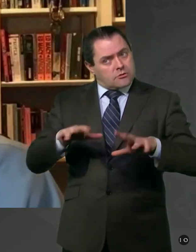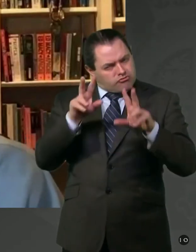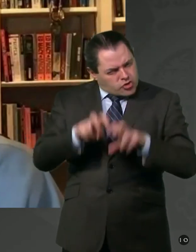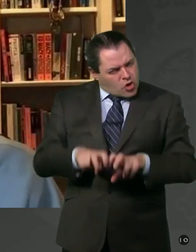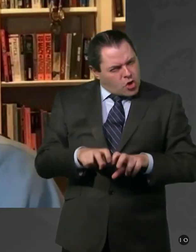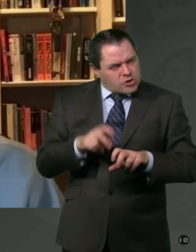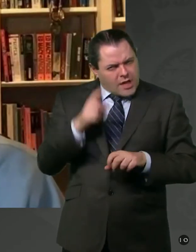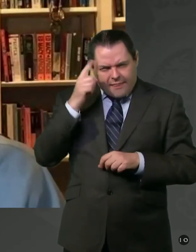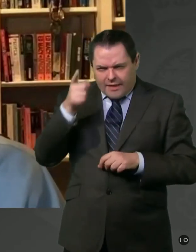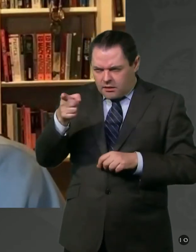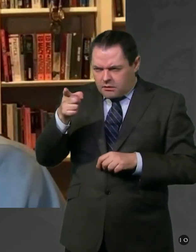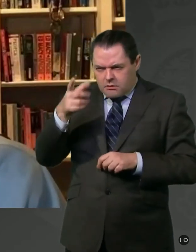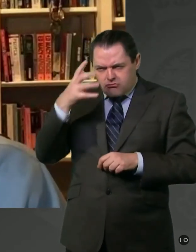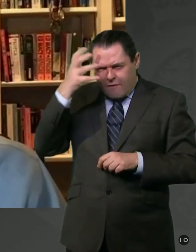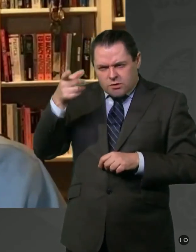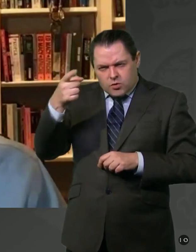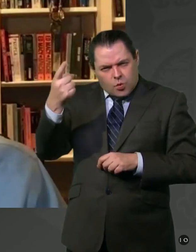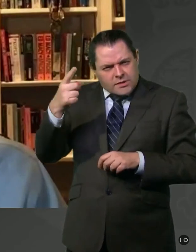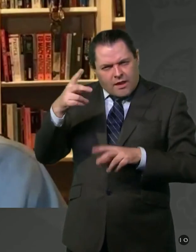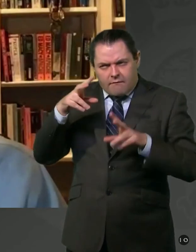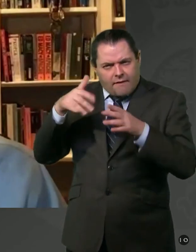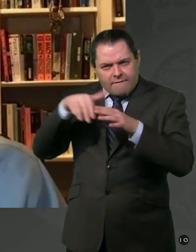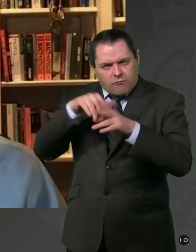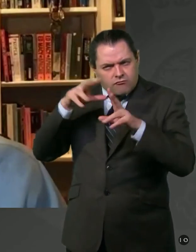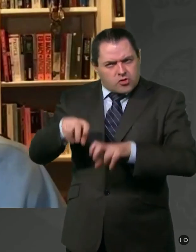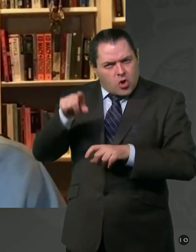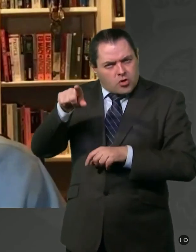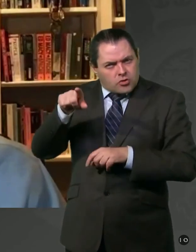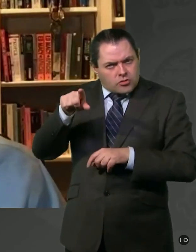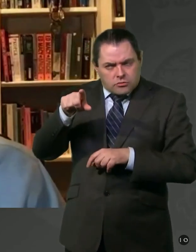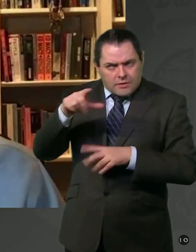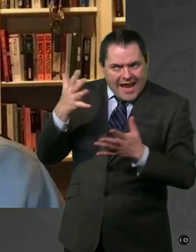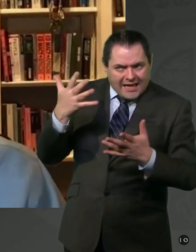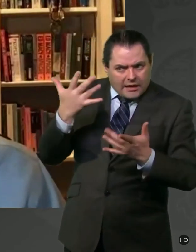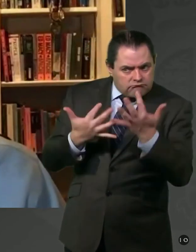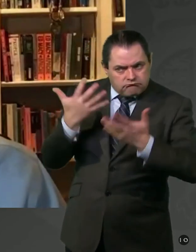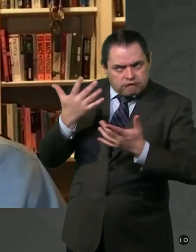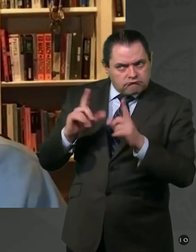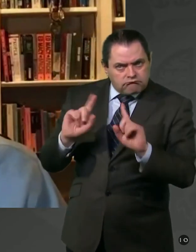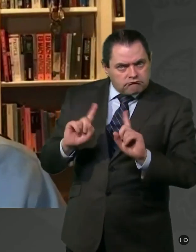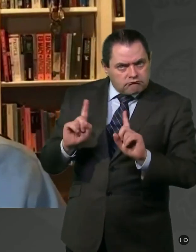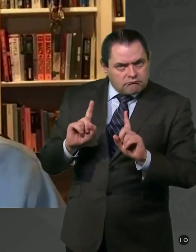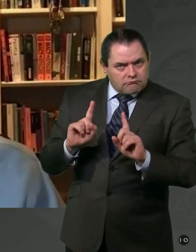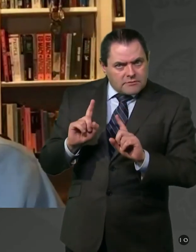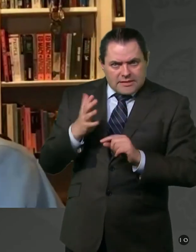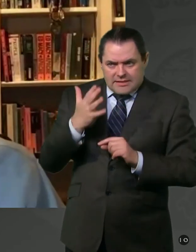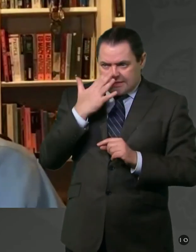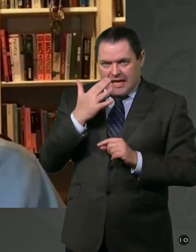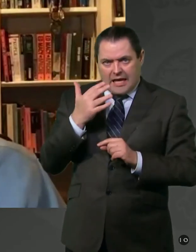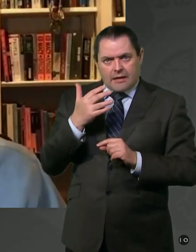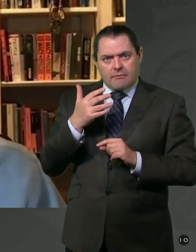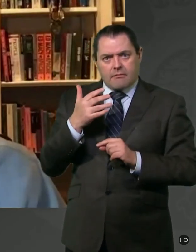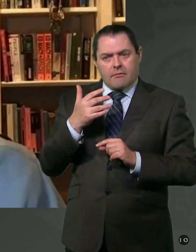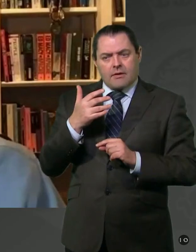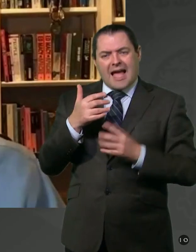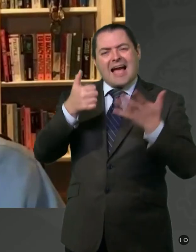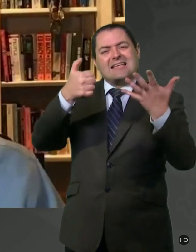Van Tam. The Israeli Health Ministry say as much as 6% less likely to transmit with the virus. And if that's true, what